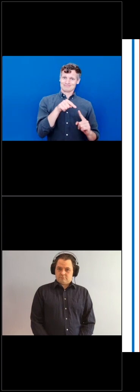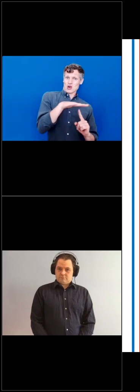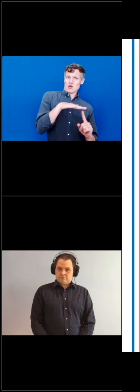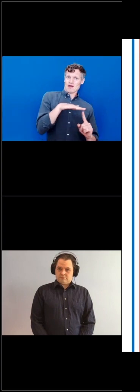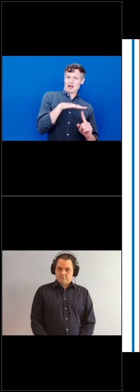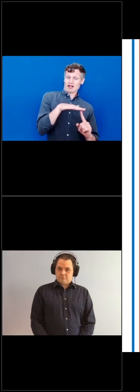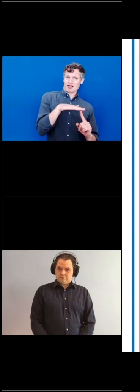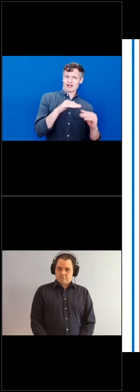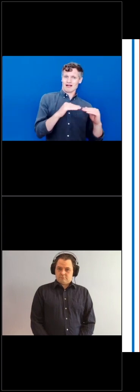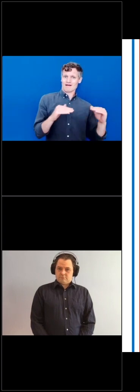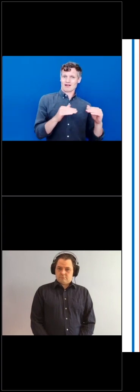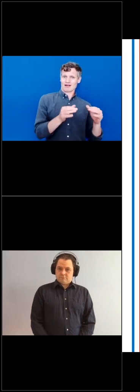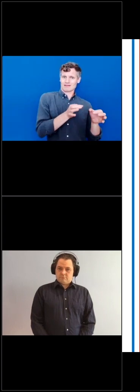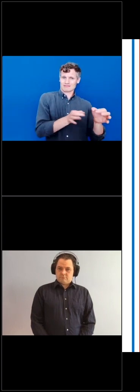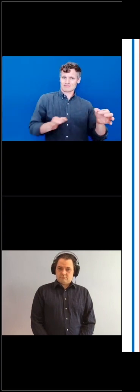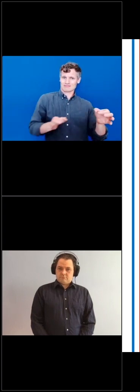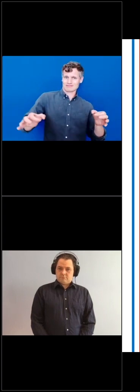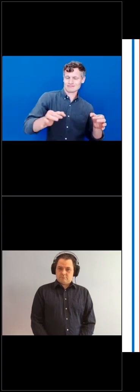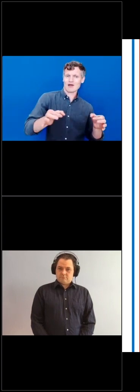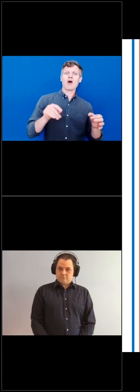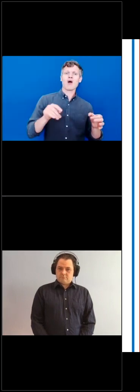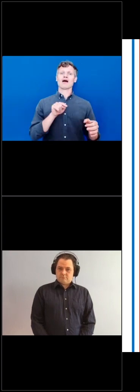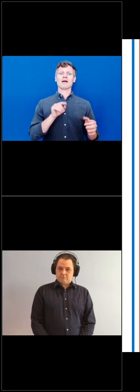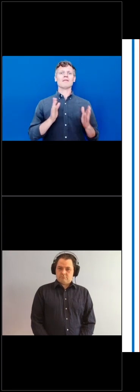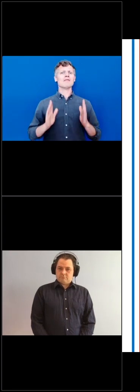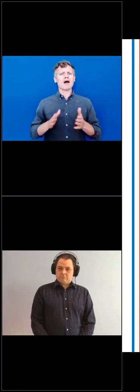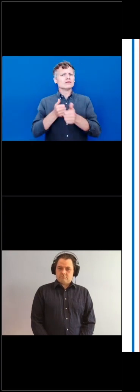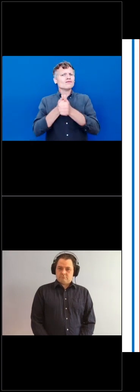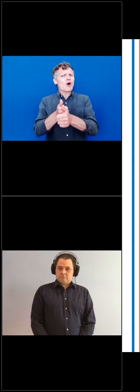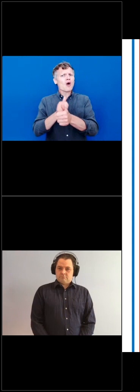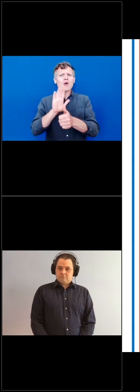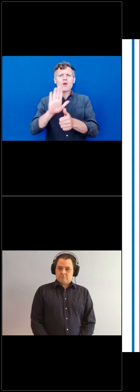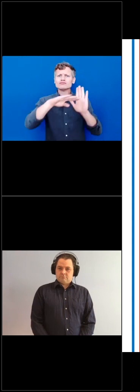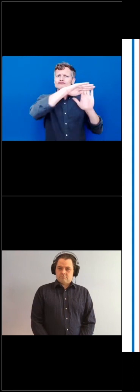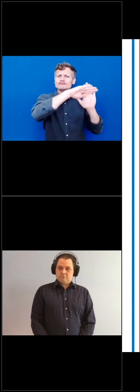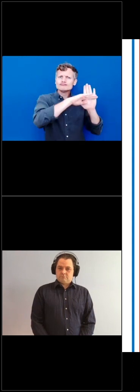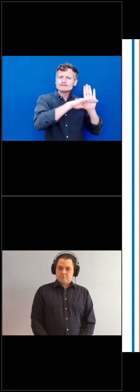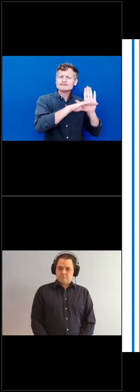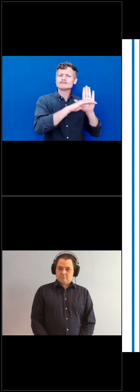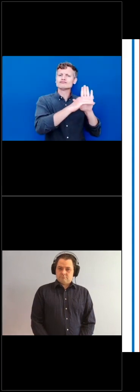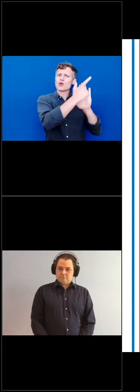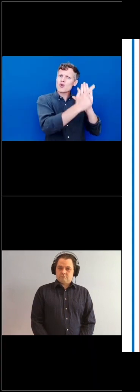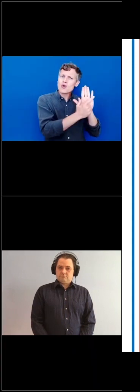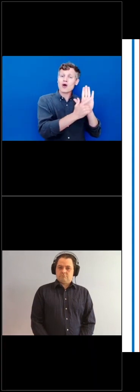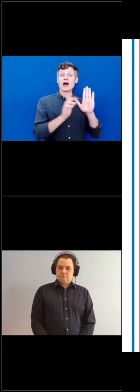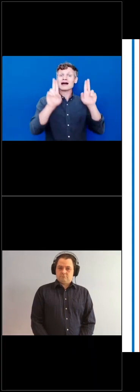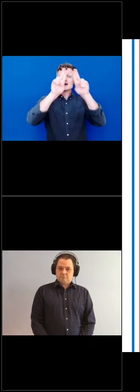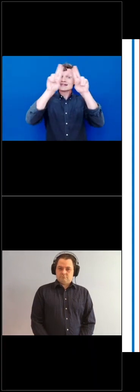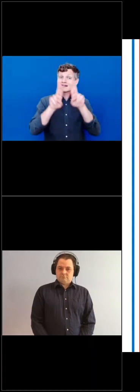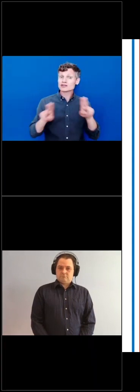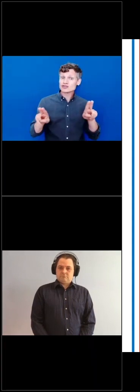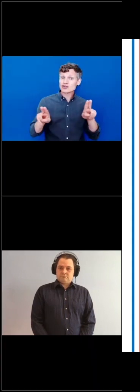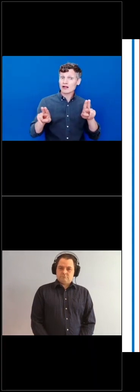they need to work according to relevant legal frameworks, which include the international humanitarian law, but as well respecting,